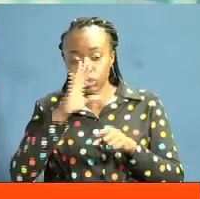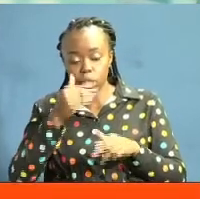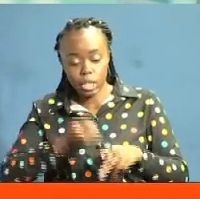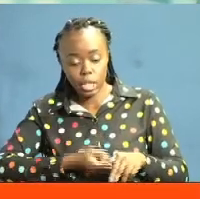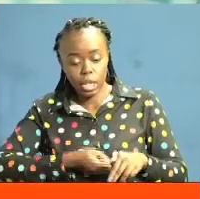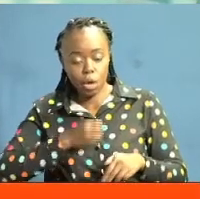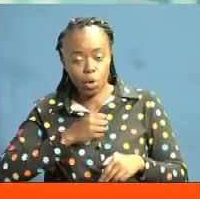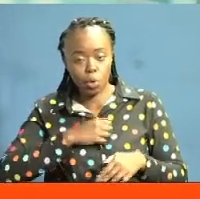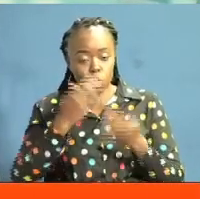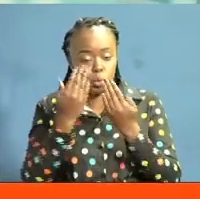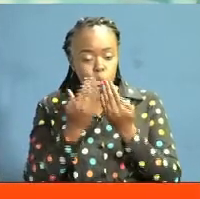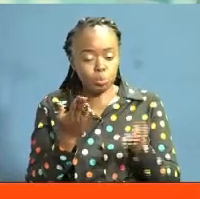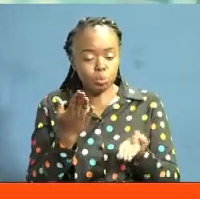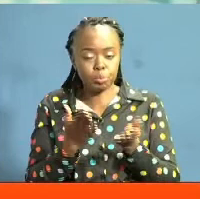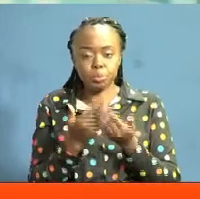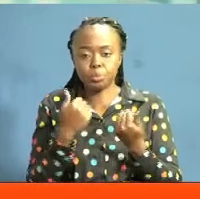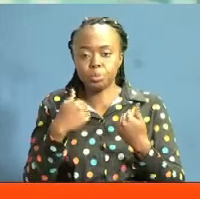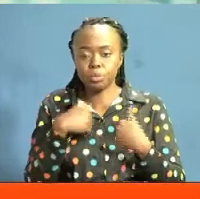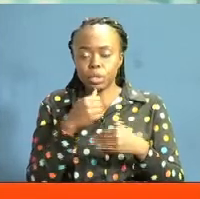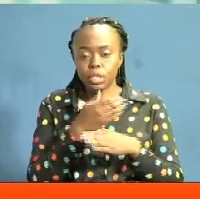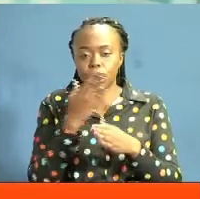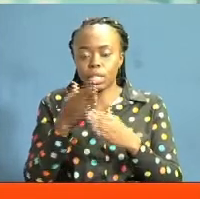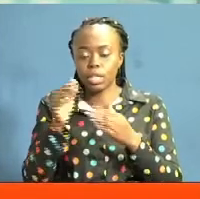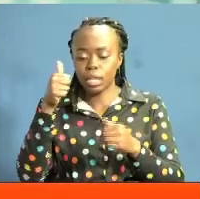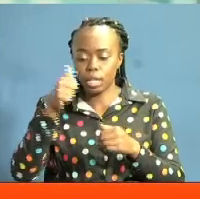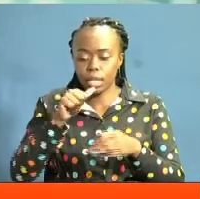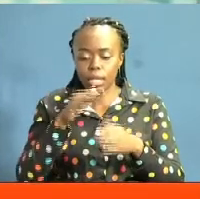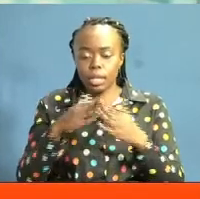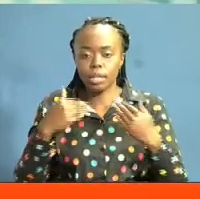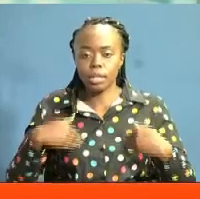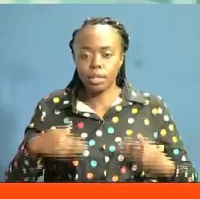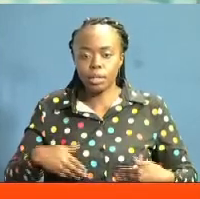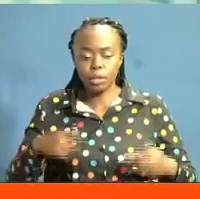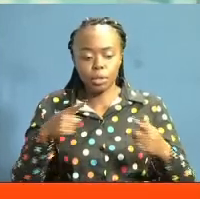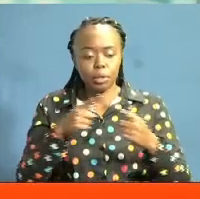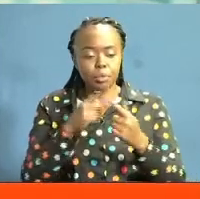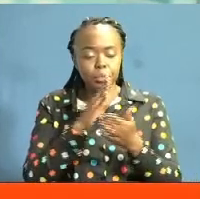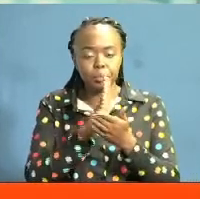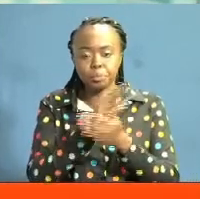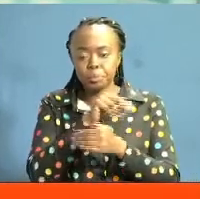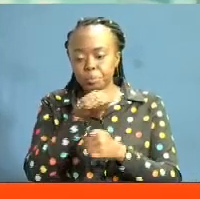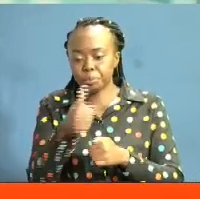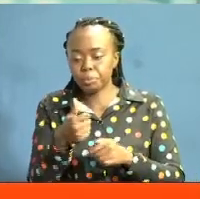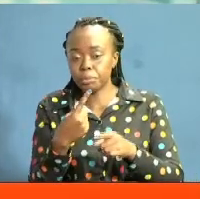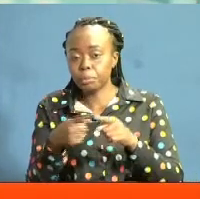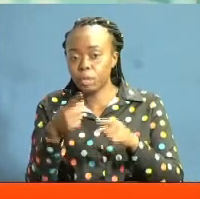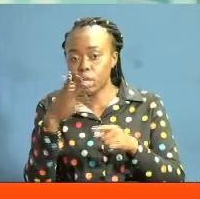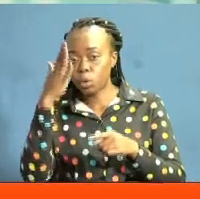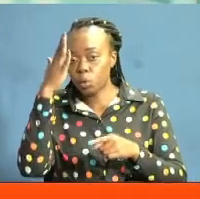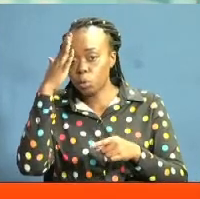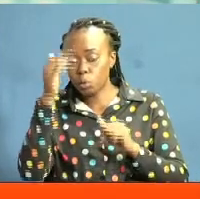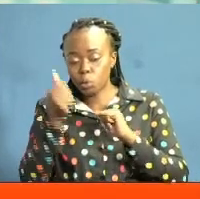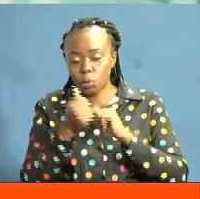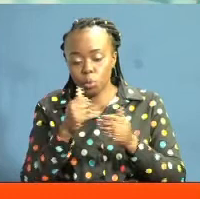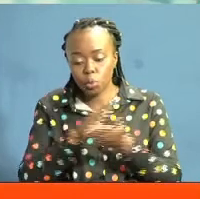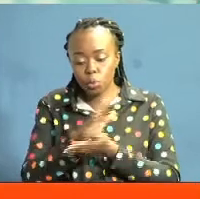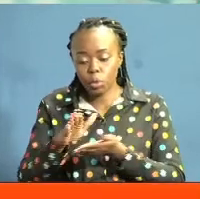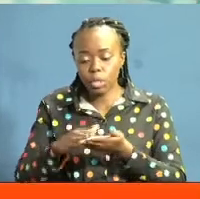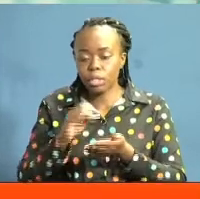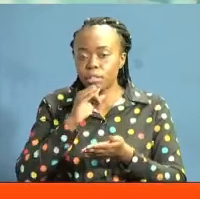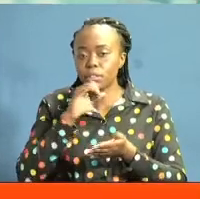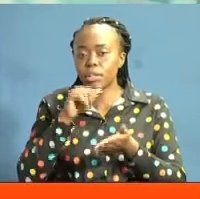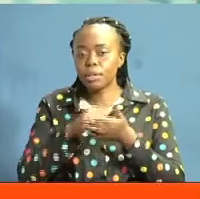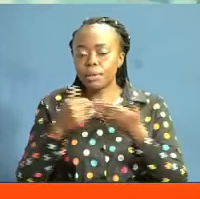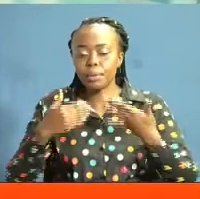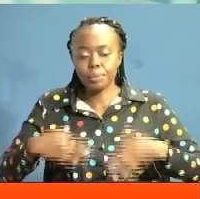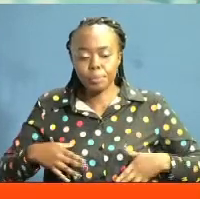daughters. Mm-hmm. However, that should not negate anybody to reject the other. But we know fact on the ground is that people are